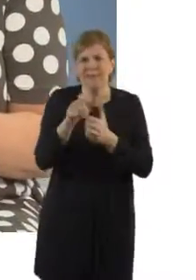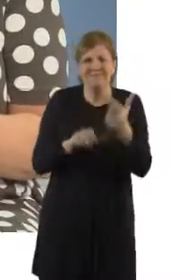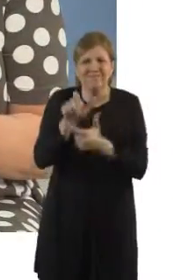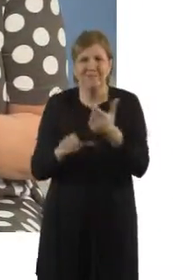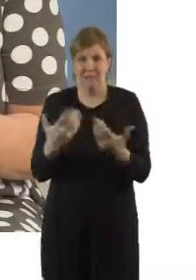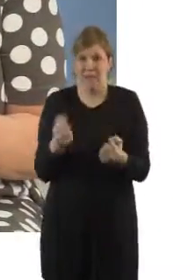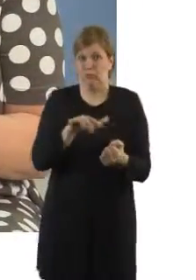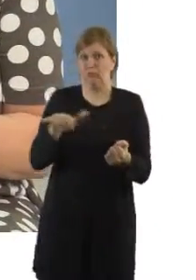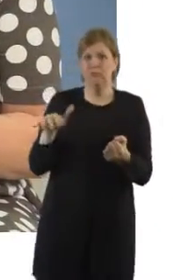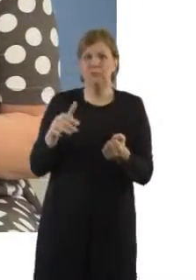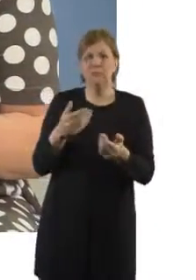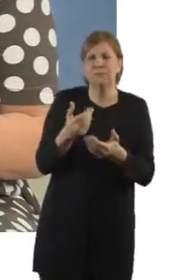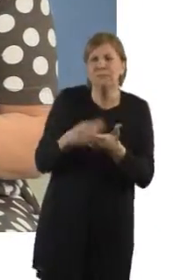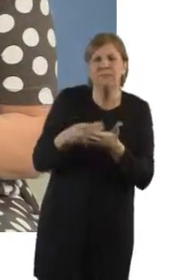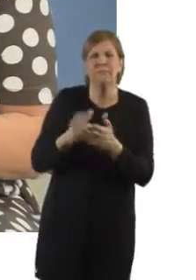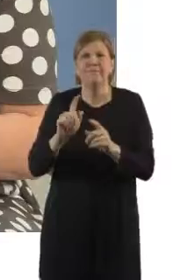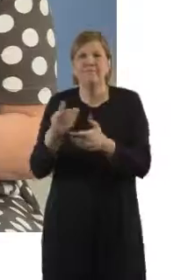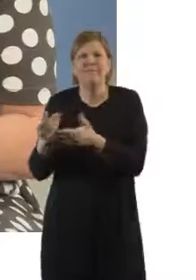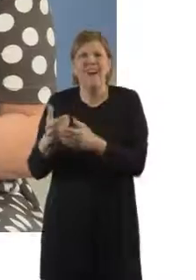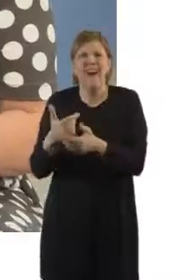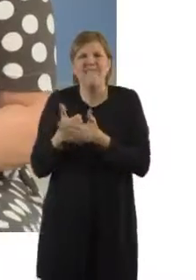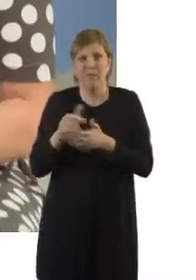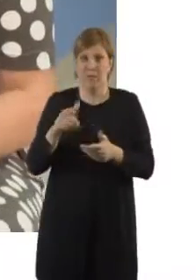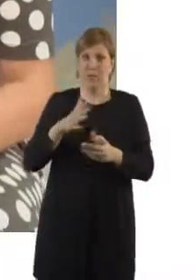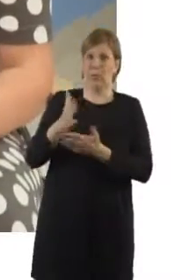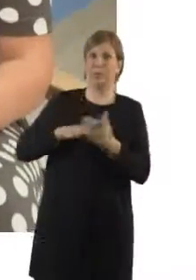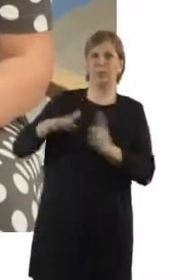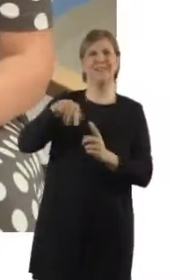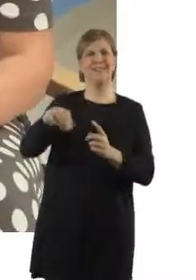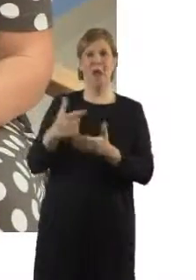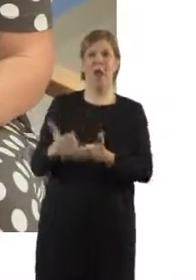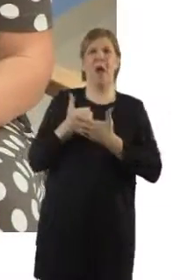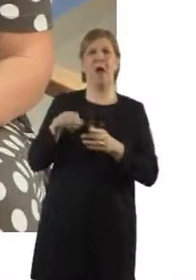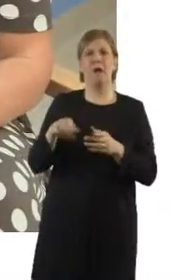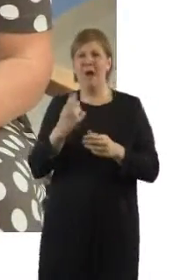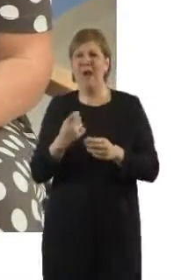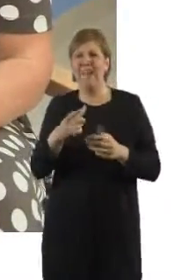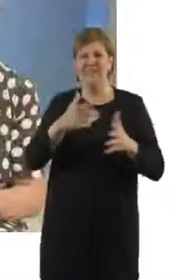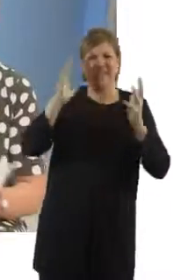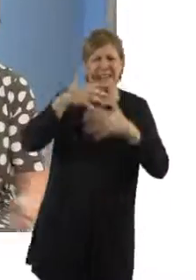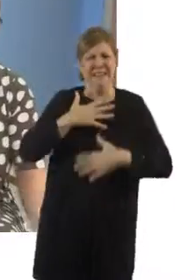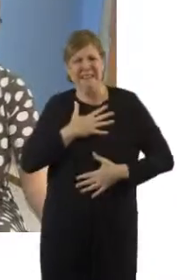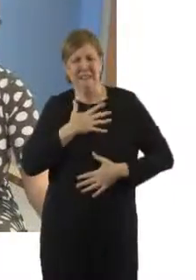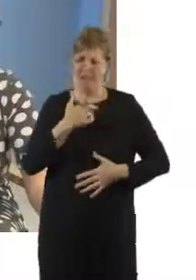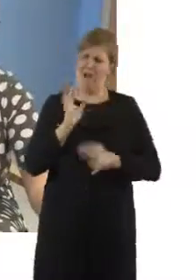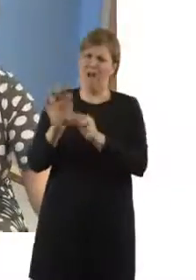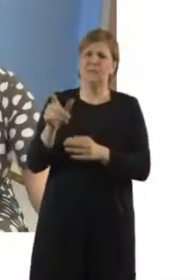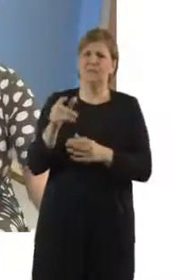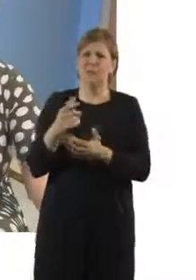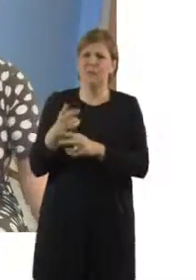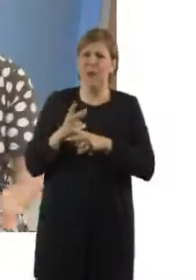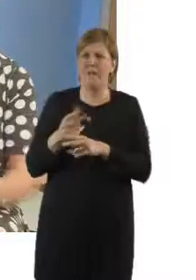money advice services in the community to help you. If you are having money worries, please speak to your midwife for more